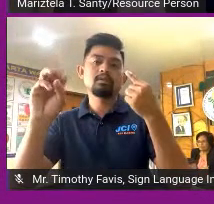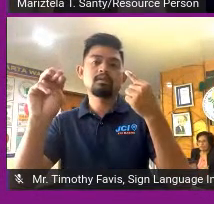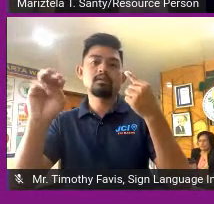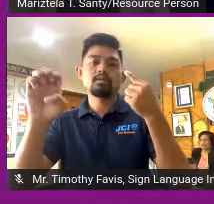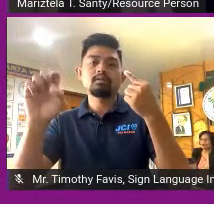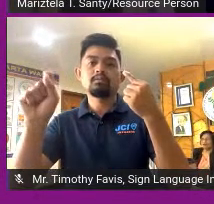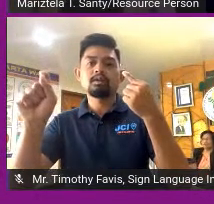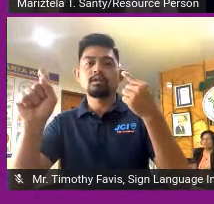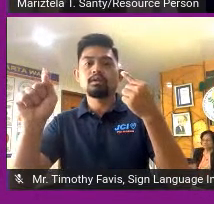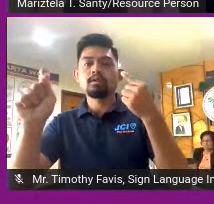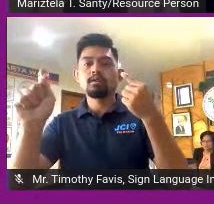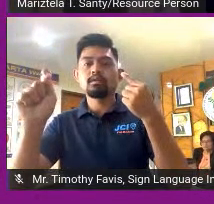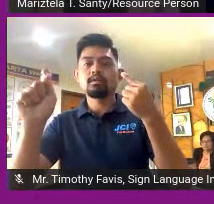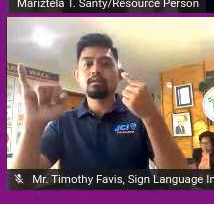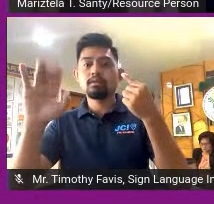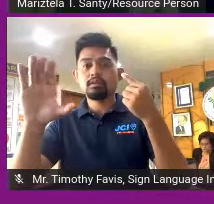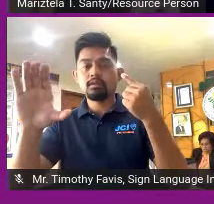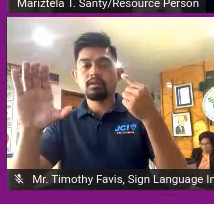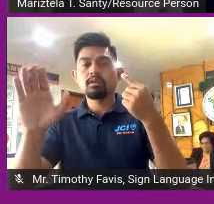political insubordination,